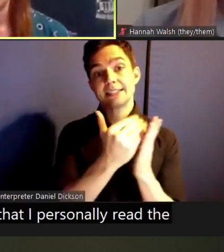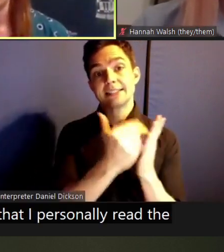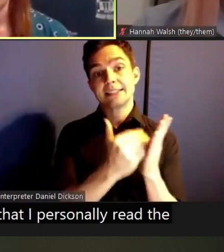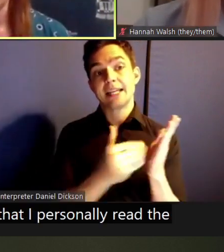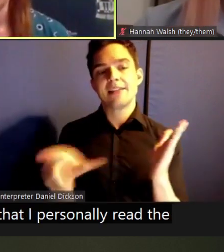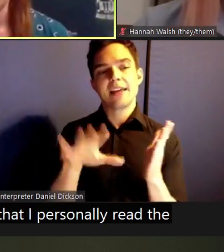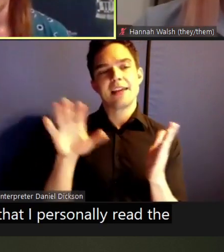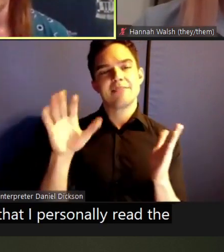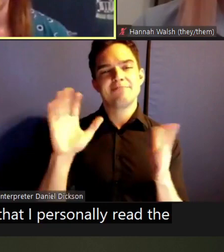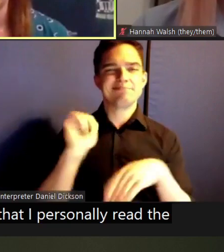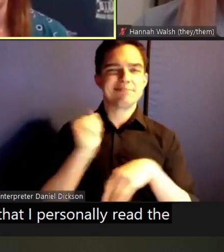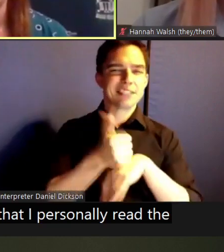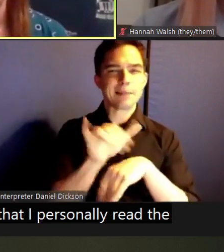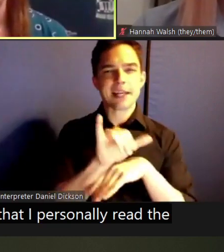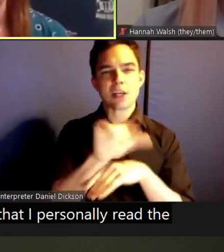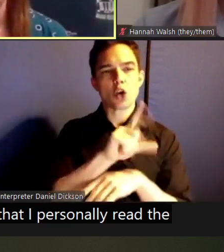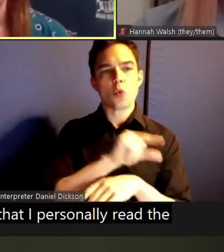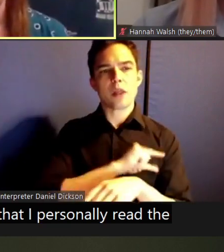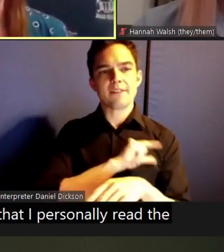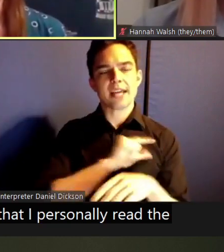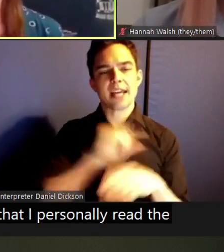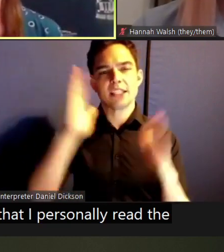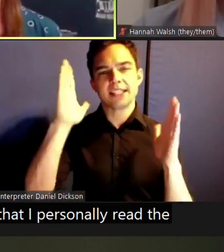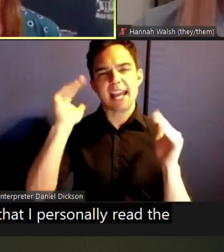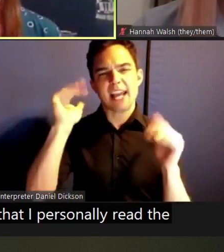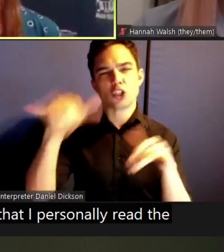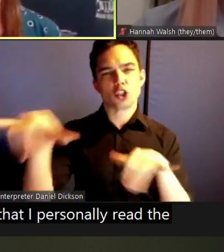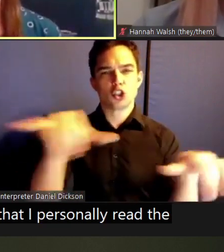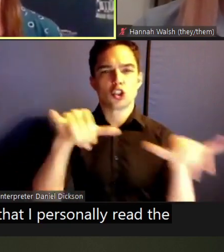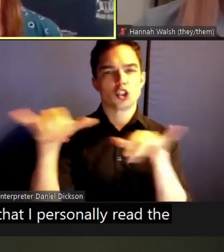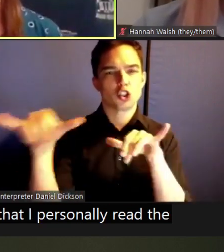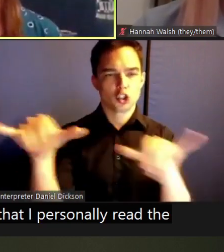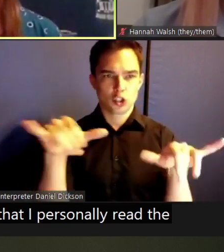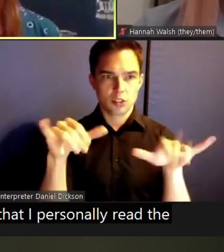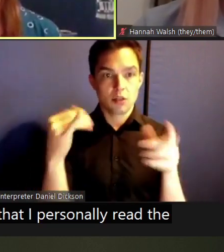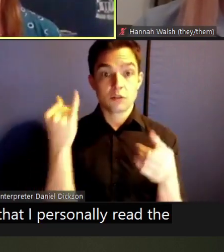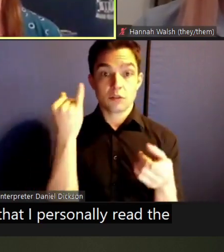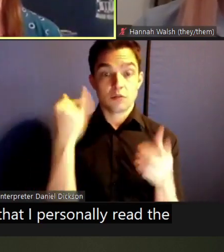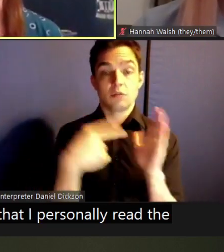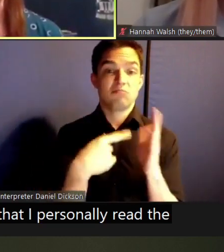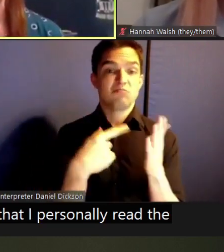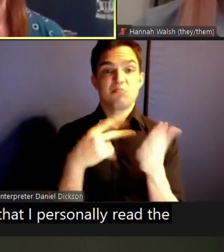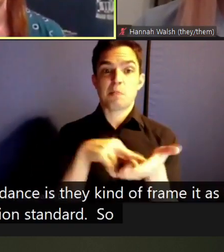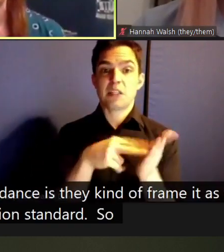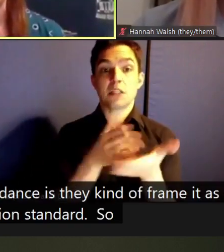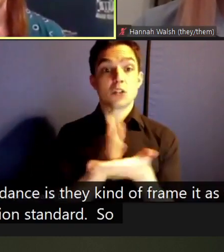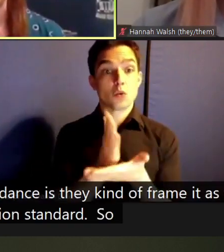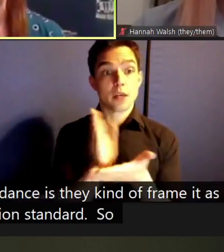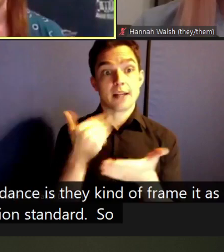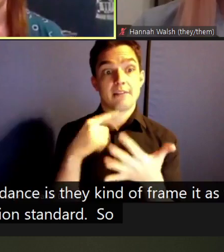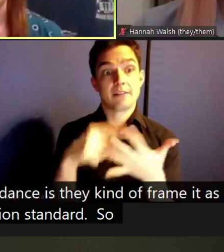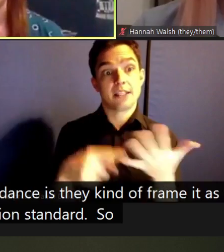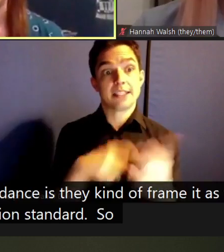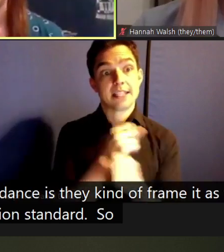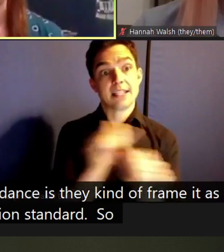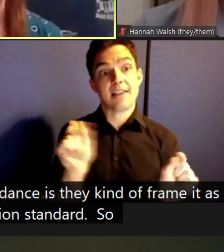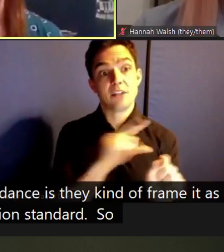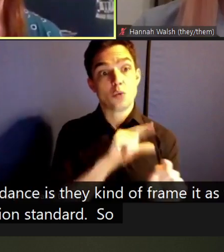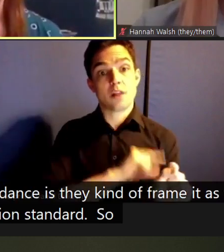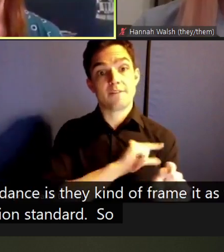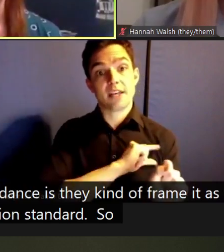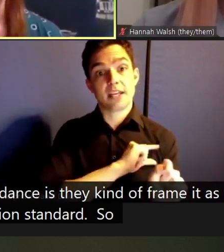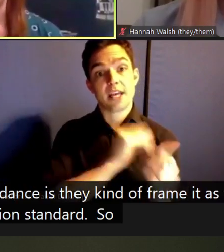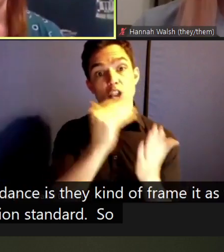this qualification standard. So they say, if we're it's okay to have these types of safety qualification